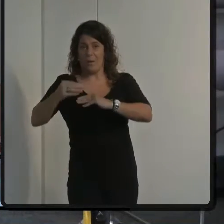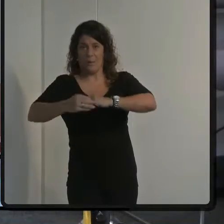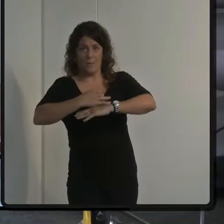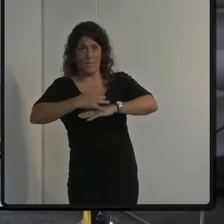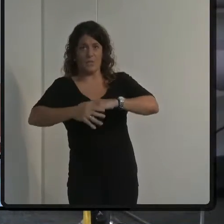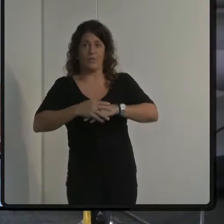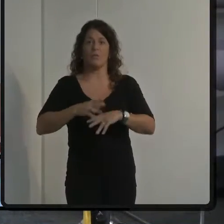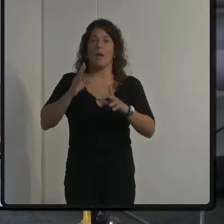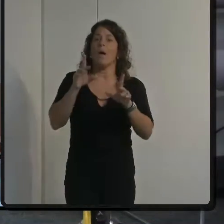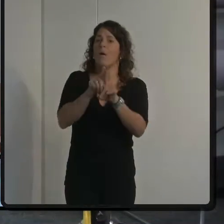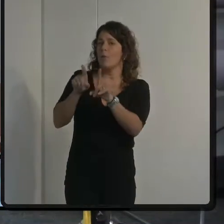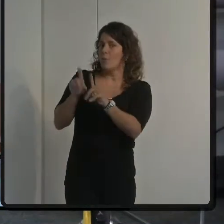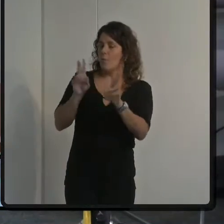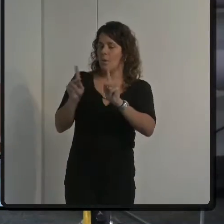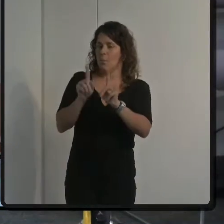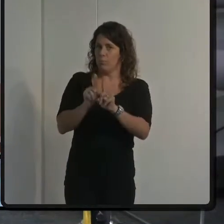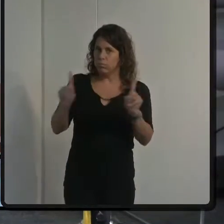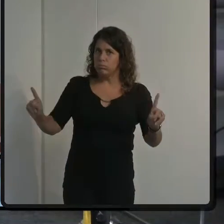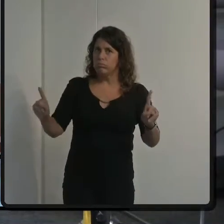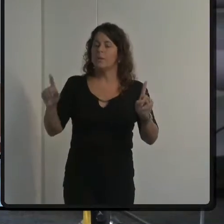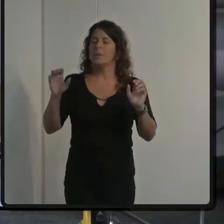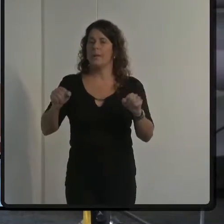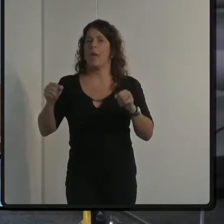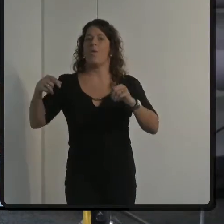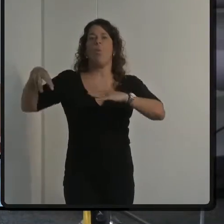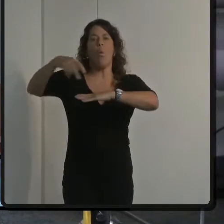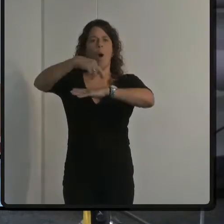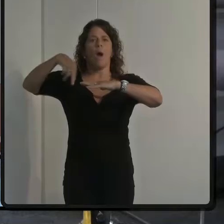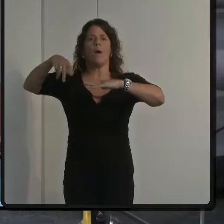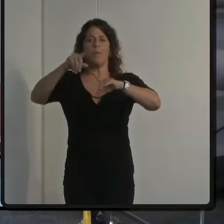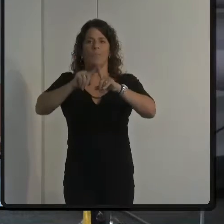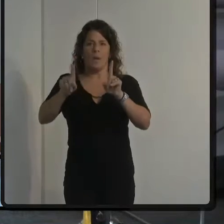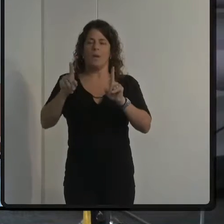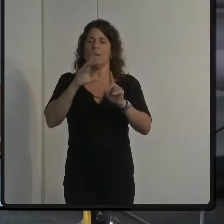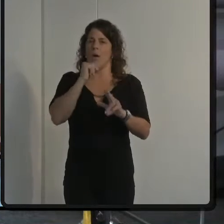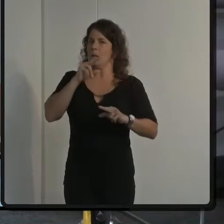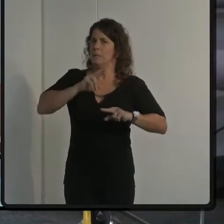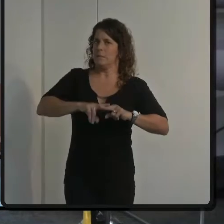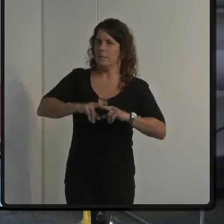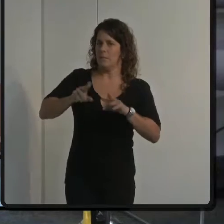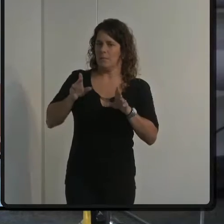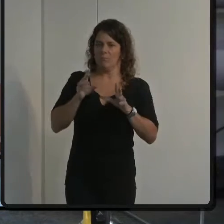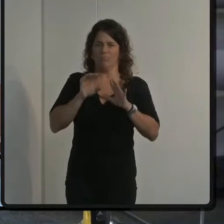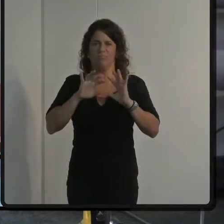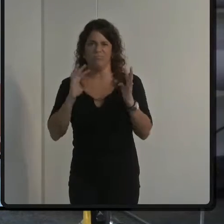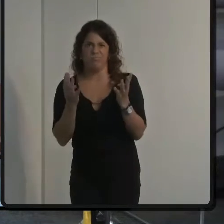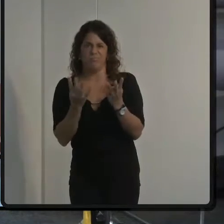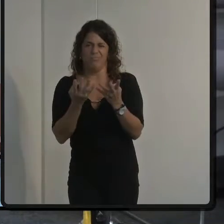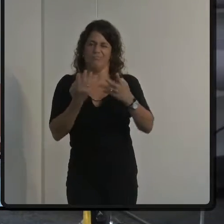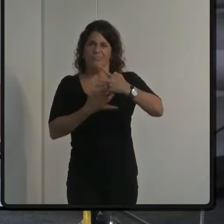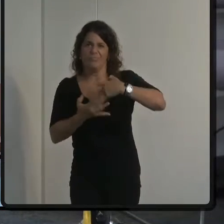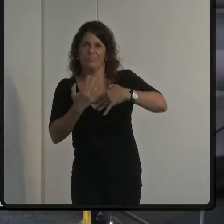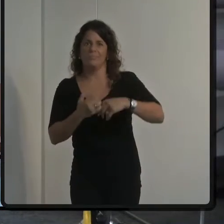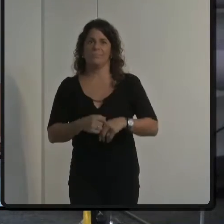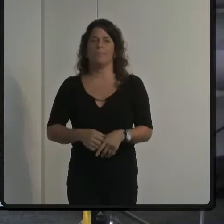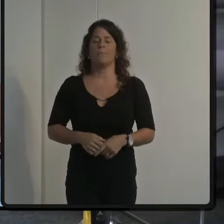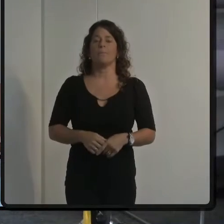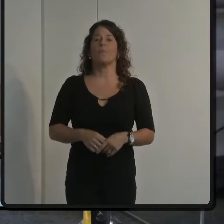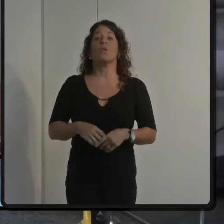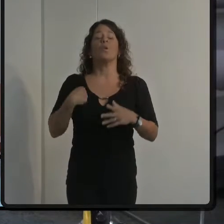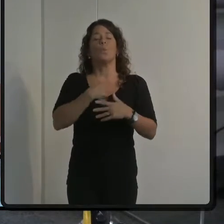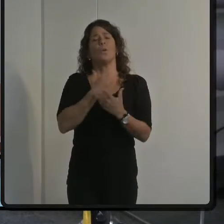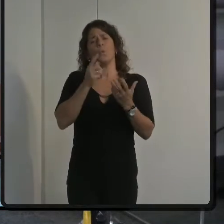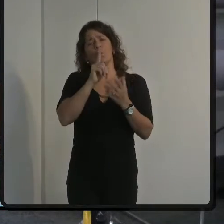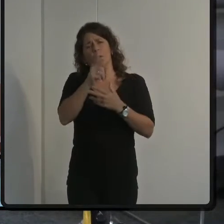week. We're taking these actions really to limit crowds and gatherings,